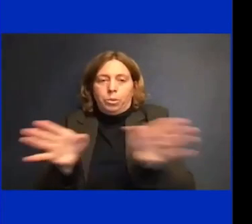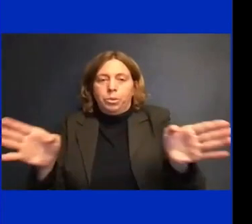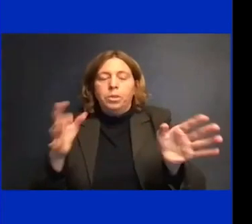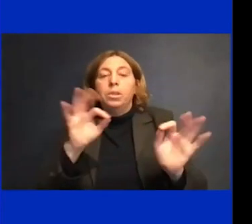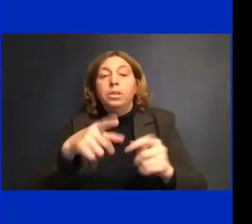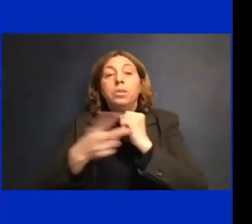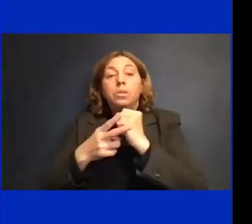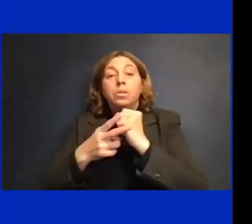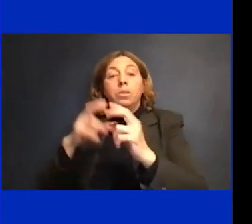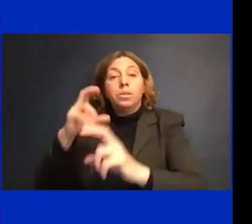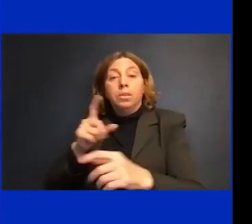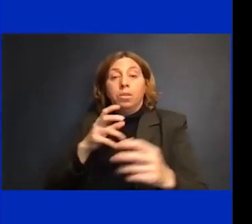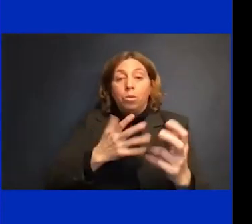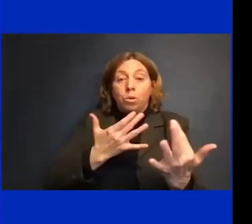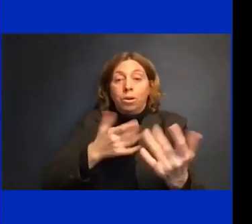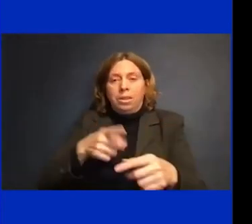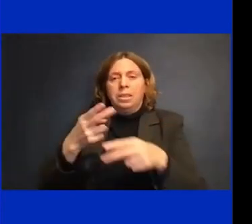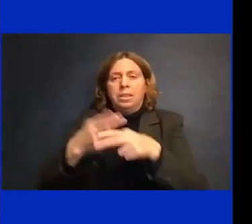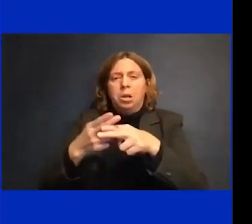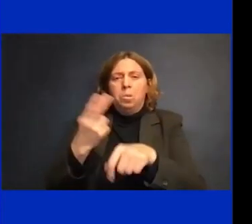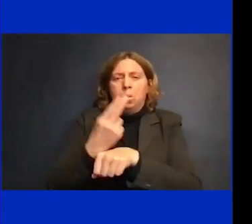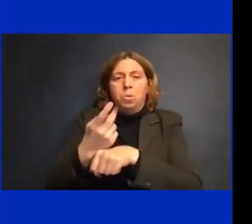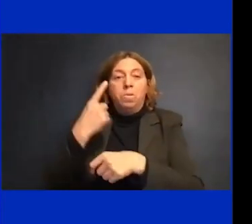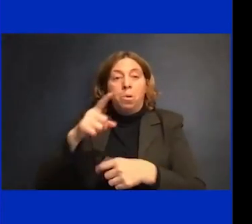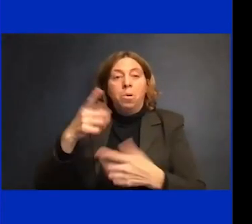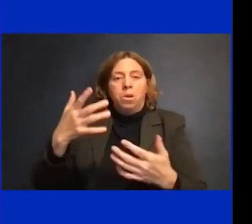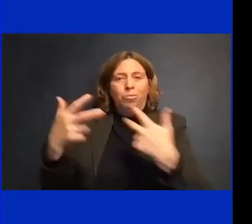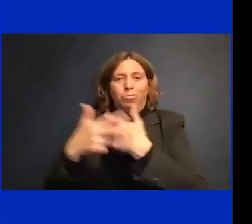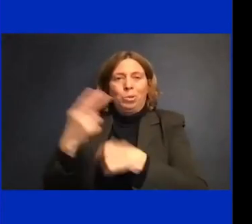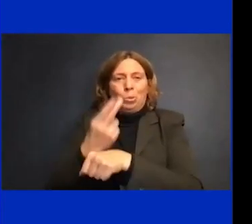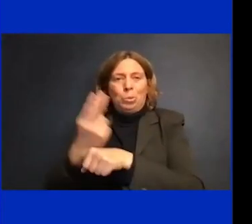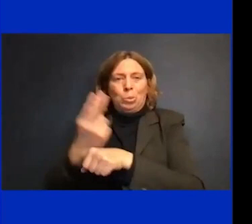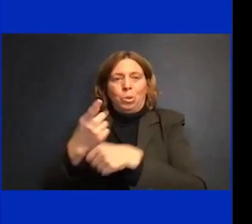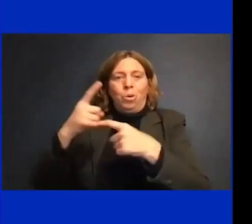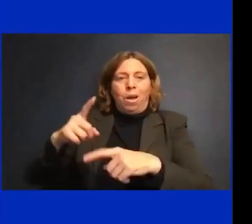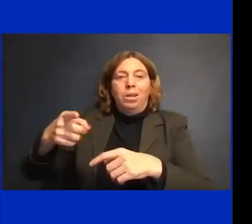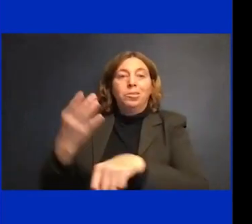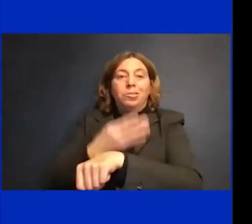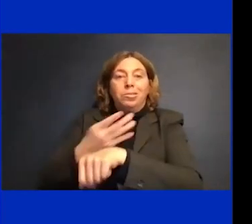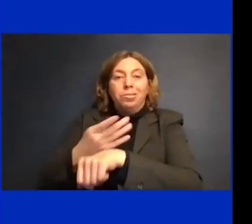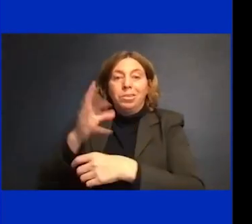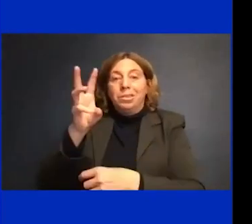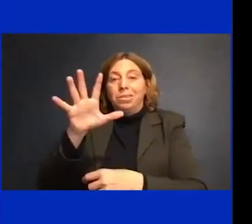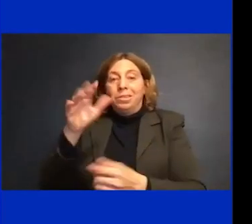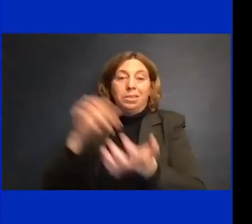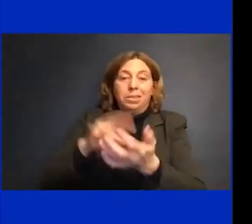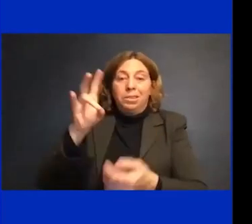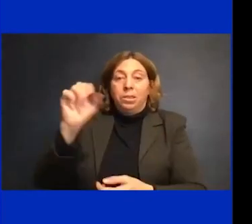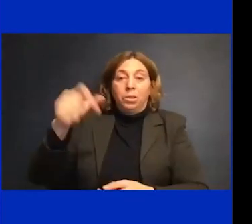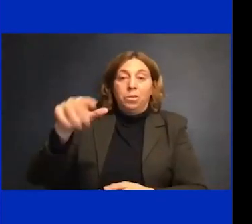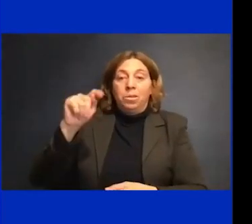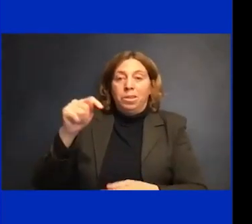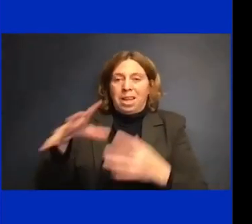terminal for commuters during the construction phase of the main terminal. Additionally, the facility will provide approximately